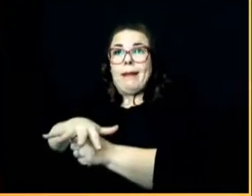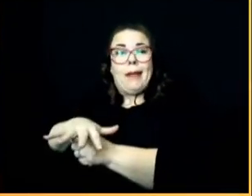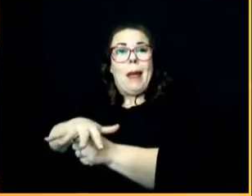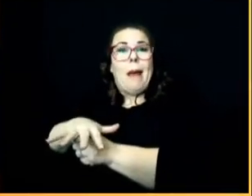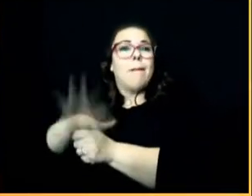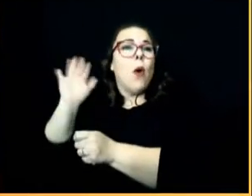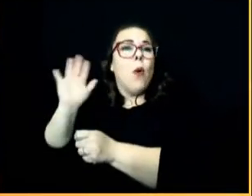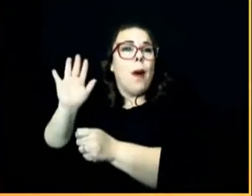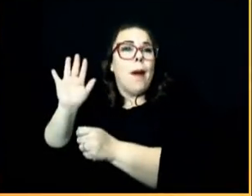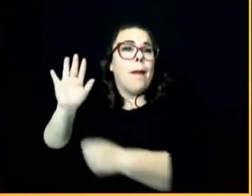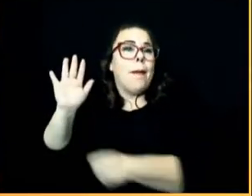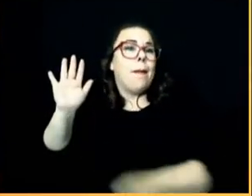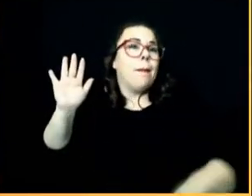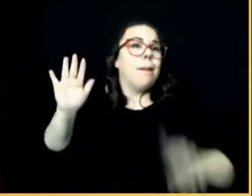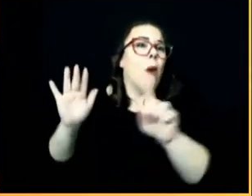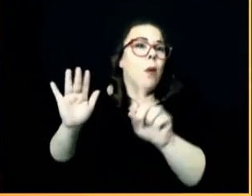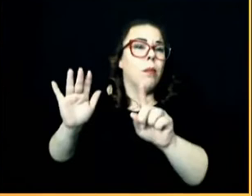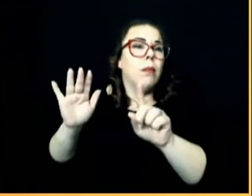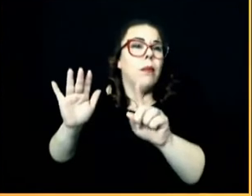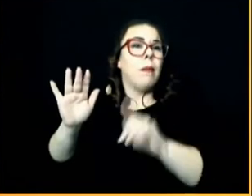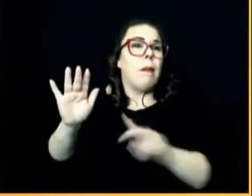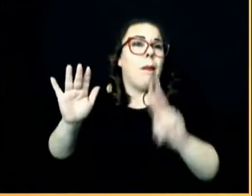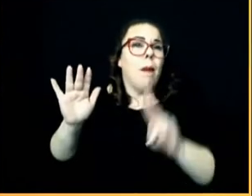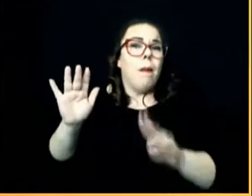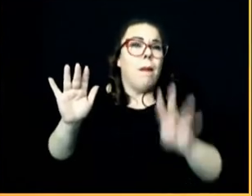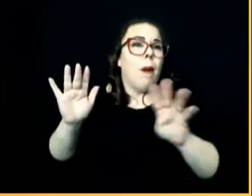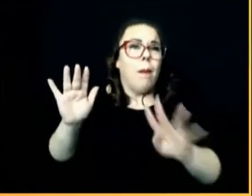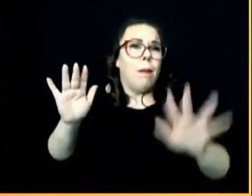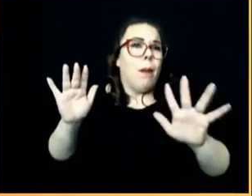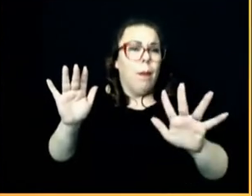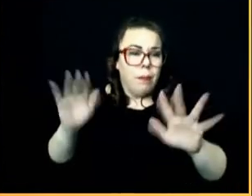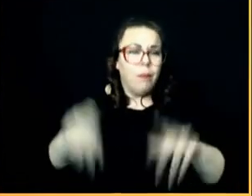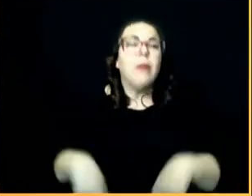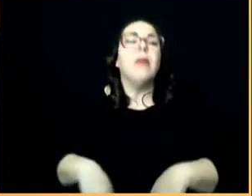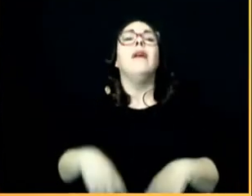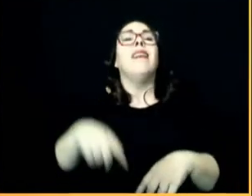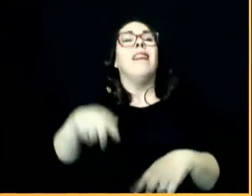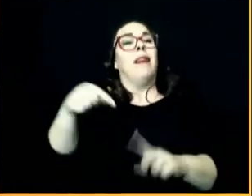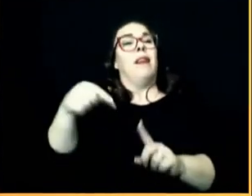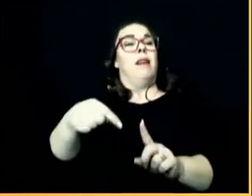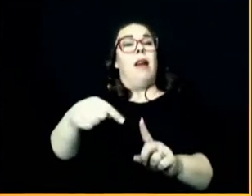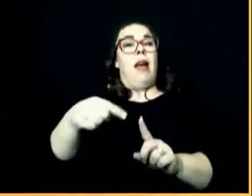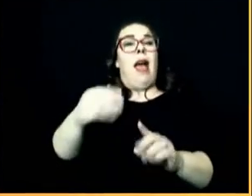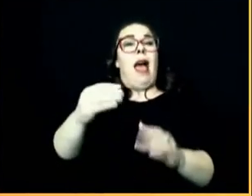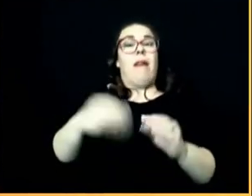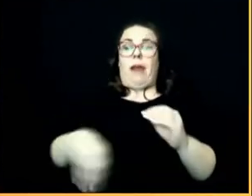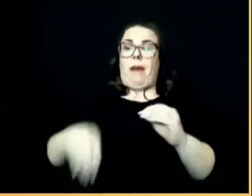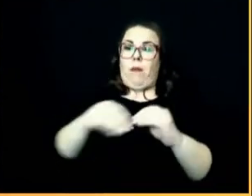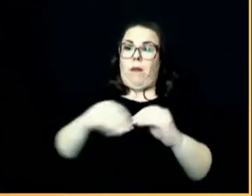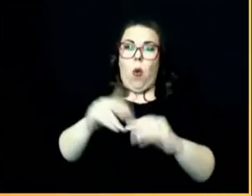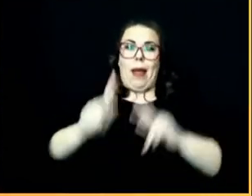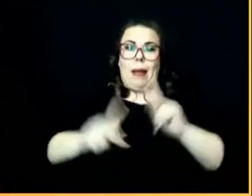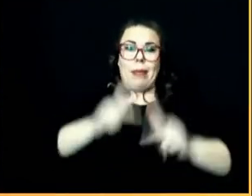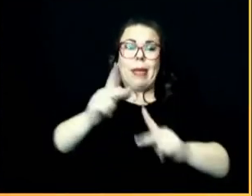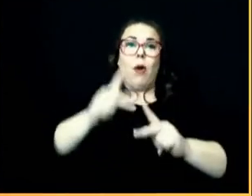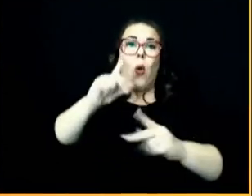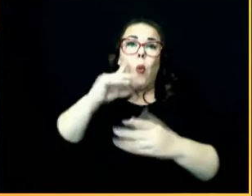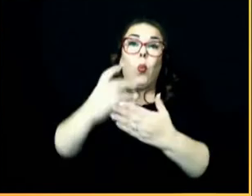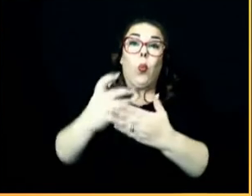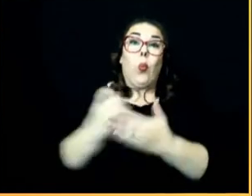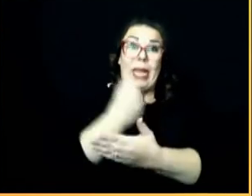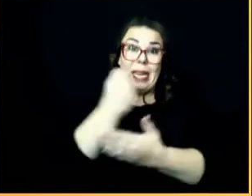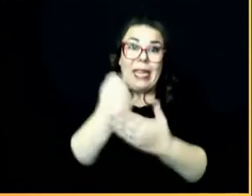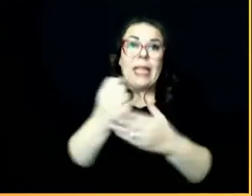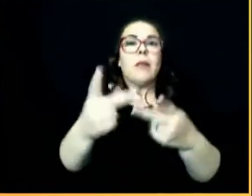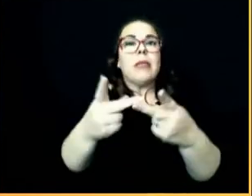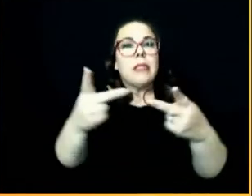two transgender state legislators in the state house. And, you know, just everyday trans folks in New Hampshire were telling me, like,